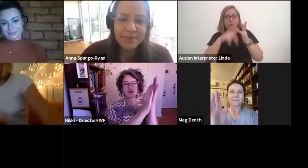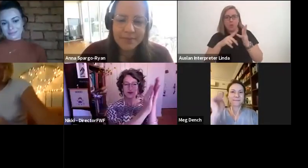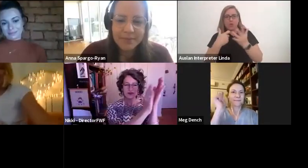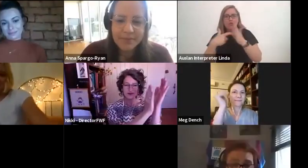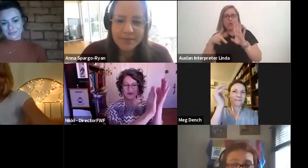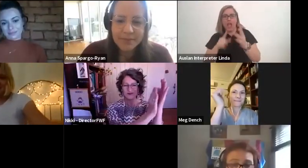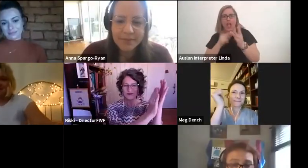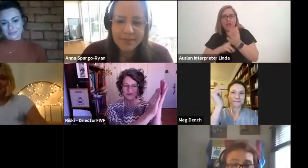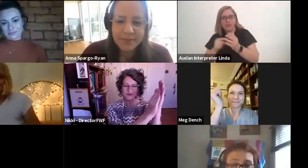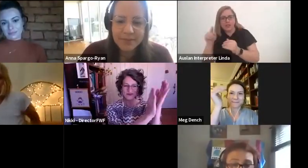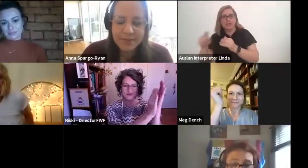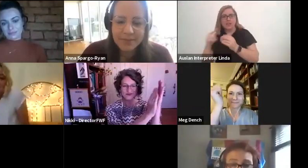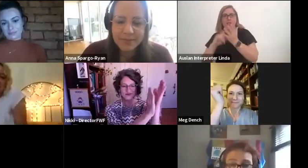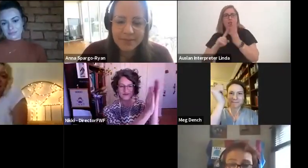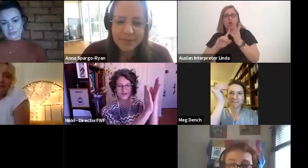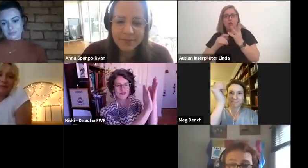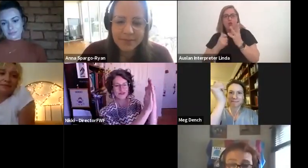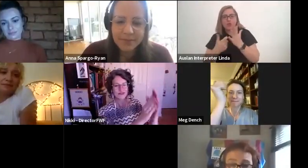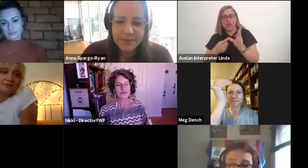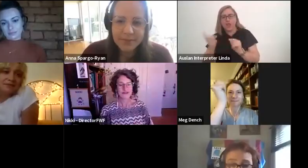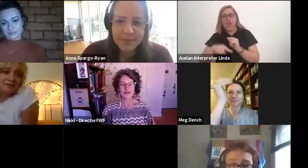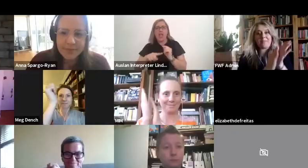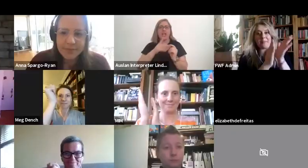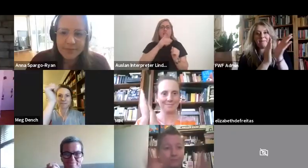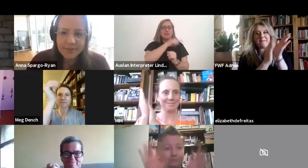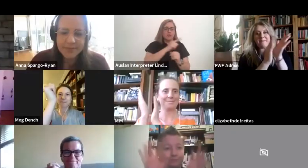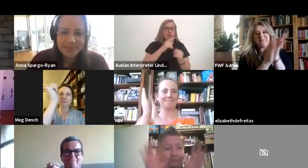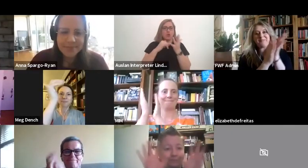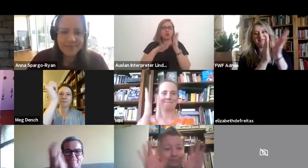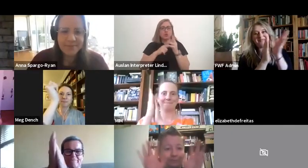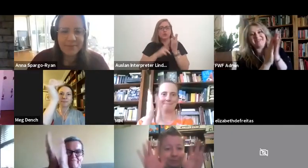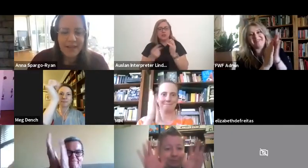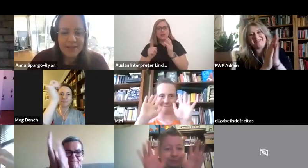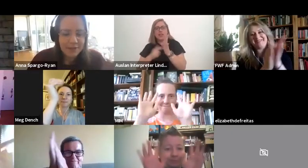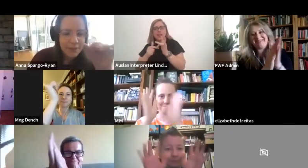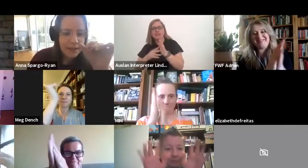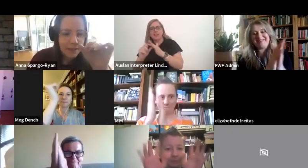to Susan and Linda, our Auslan interpreters. Thank you, everyone. Thanks, everybody.